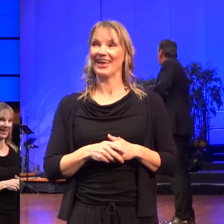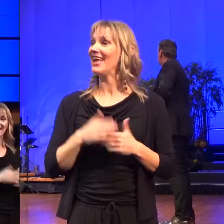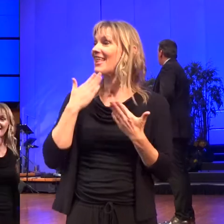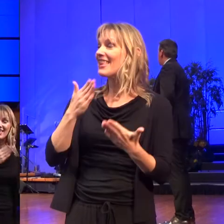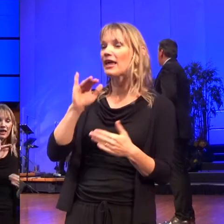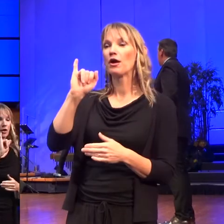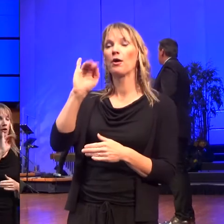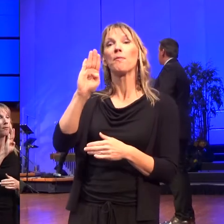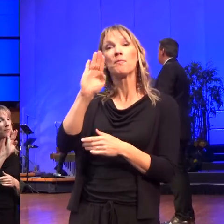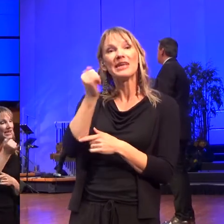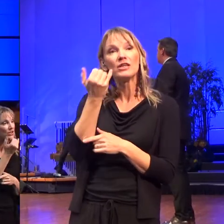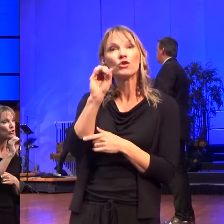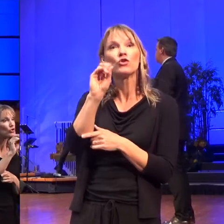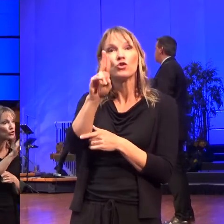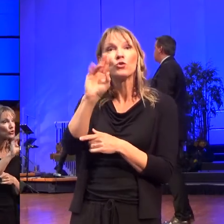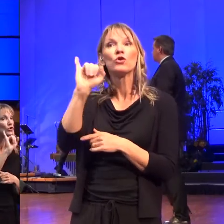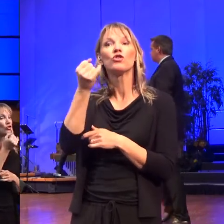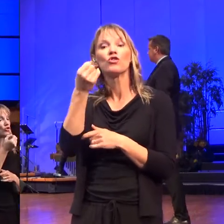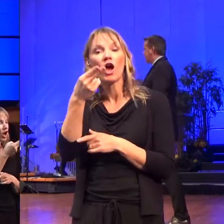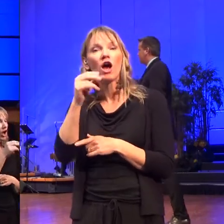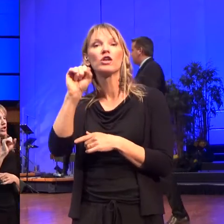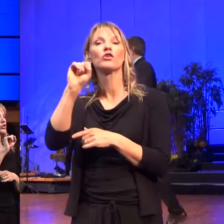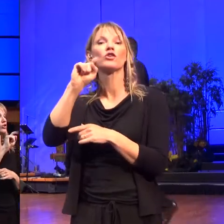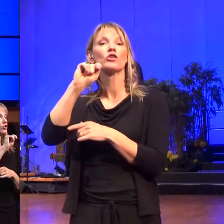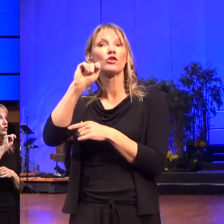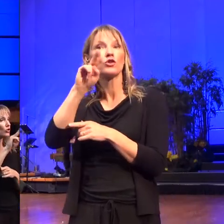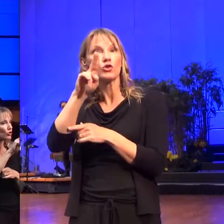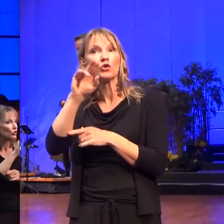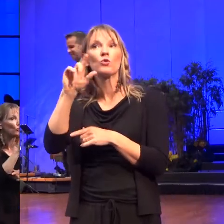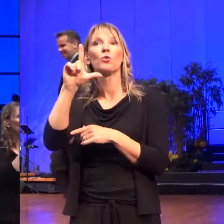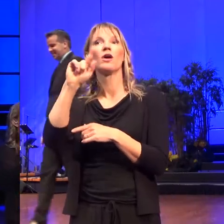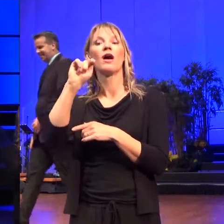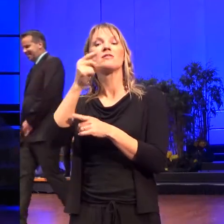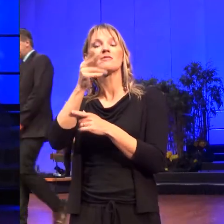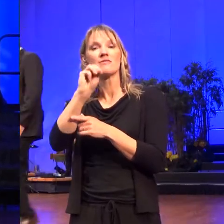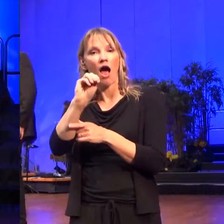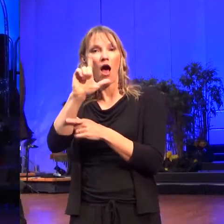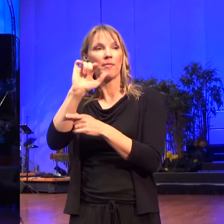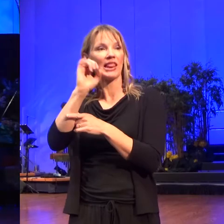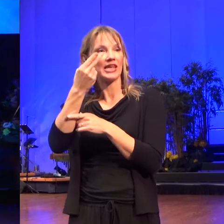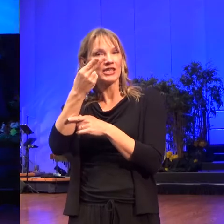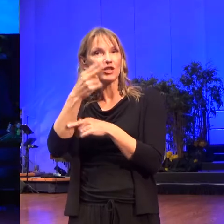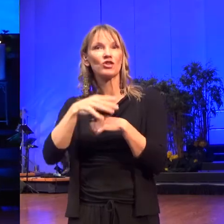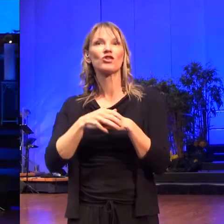Thank you, Bijou, Josh, Stu, Tom Litch.